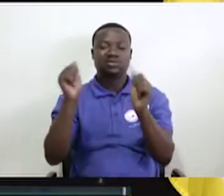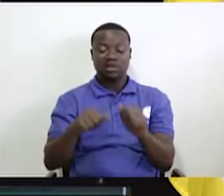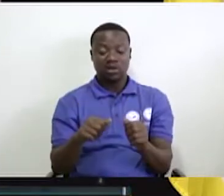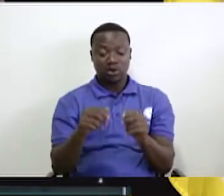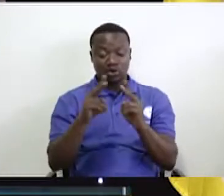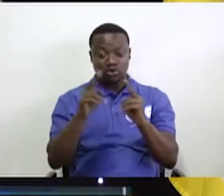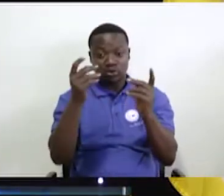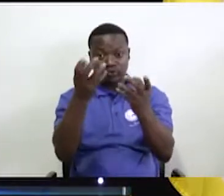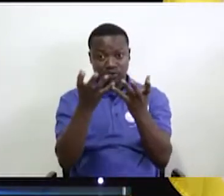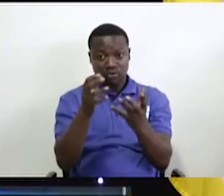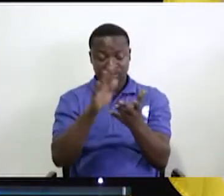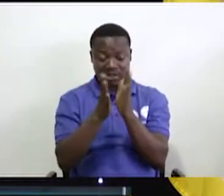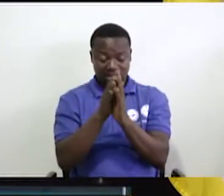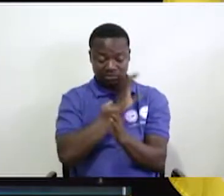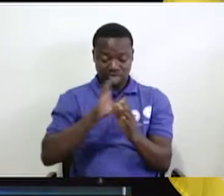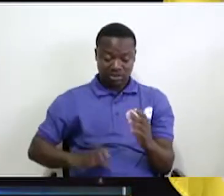Christian